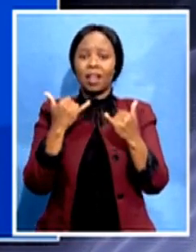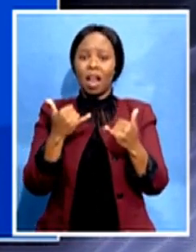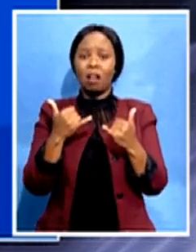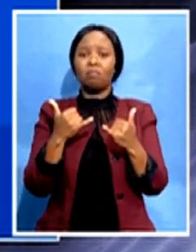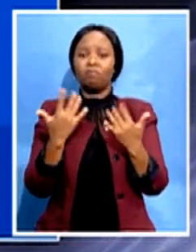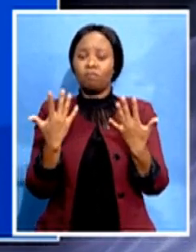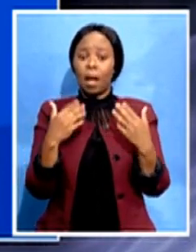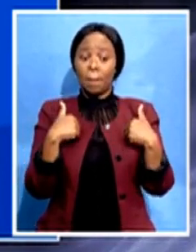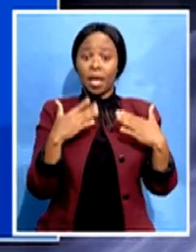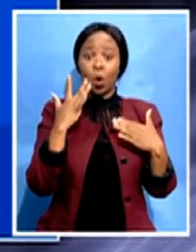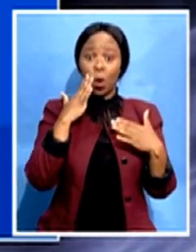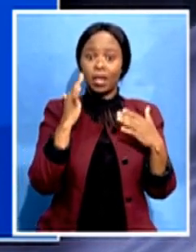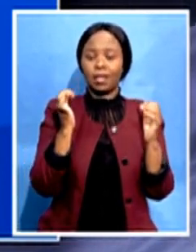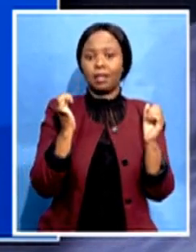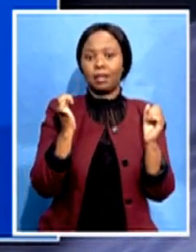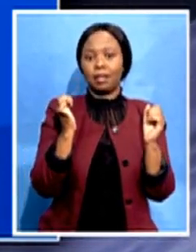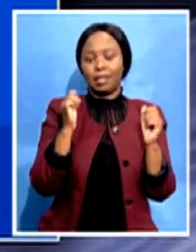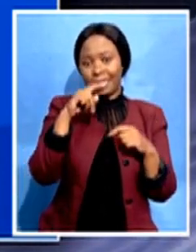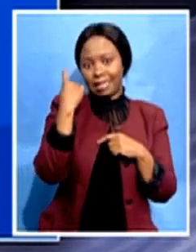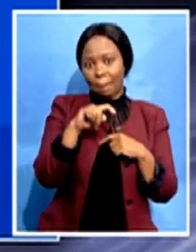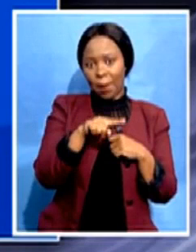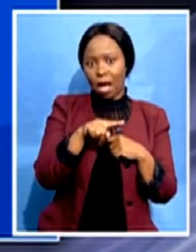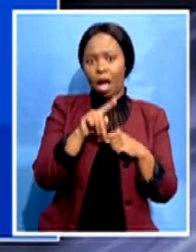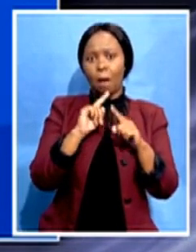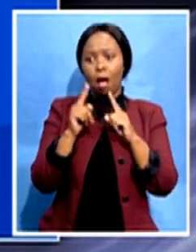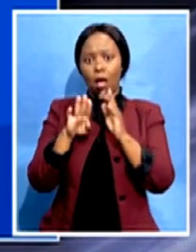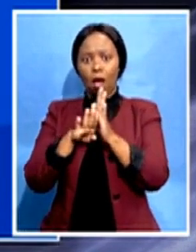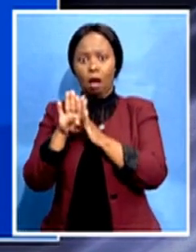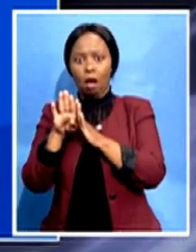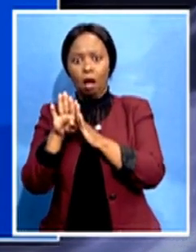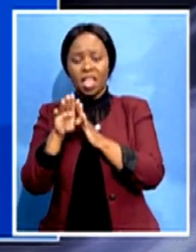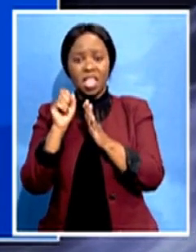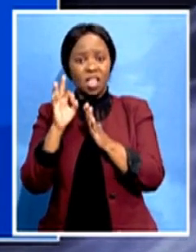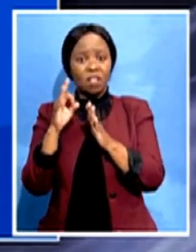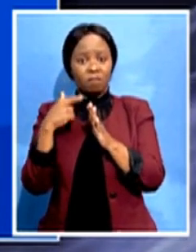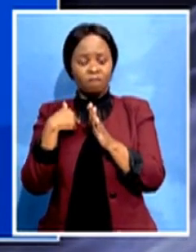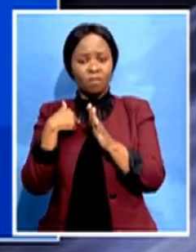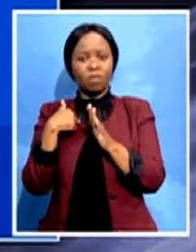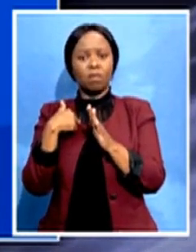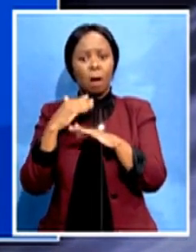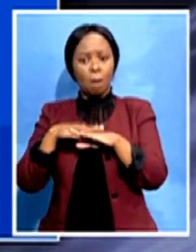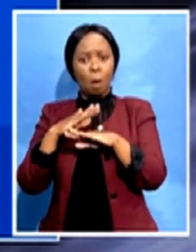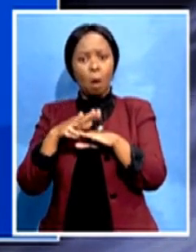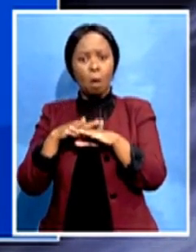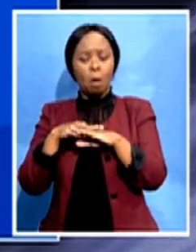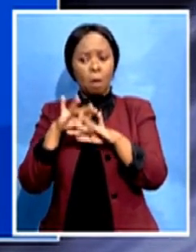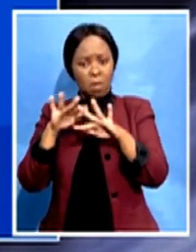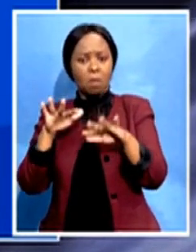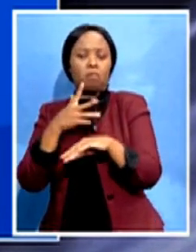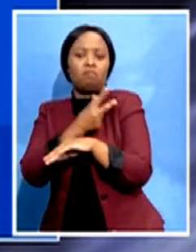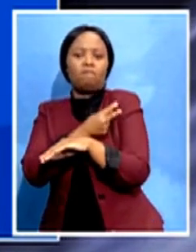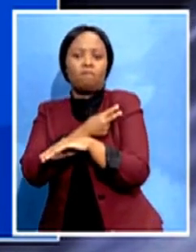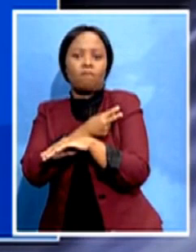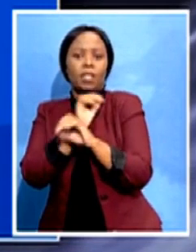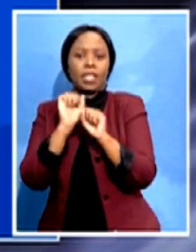if we stop taking precautions when we continue to get more and more people vaccinated. Please follow our recommended public